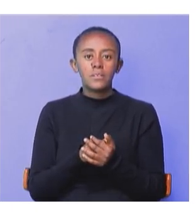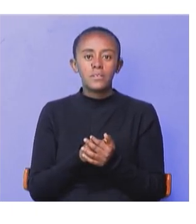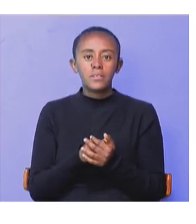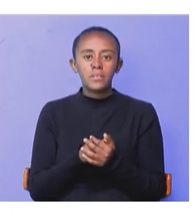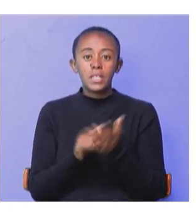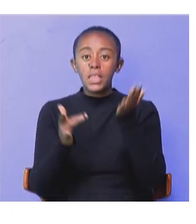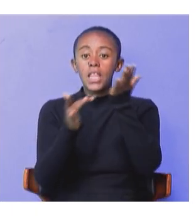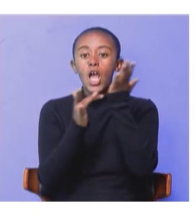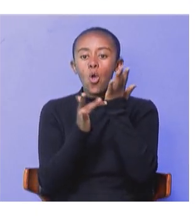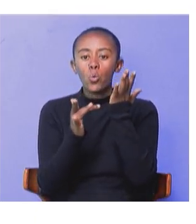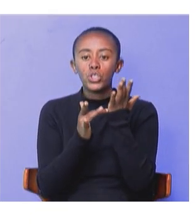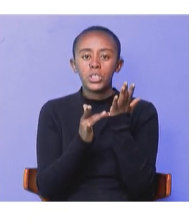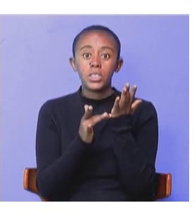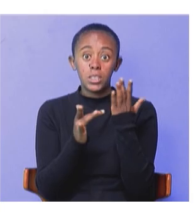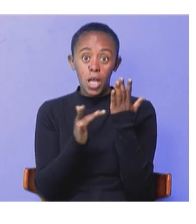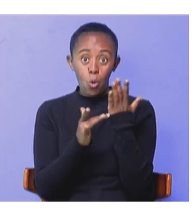technology